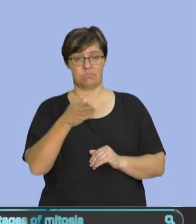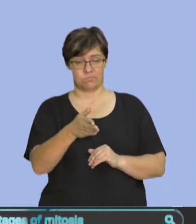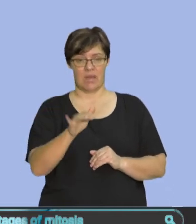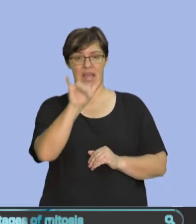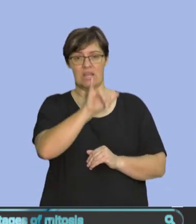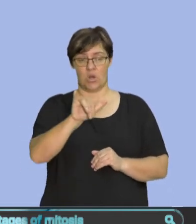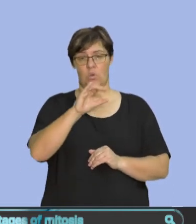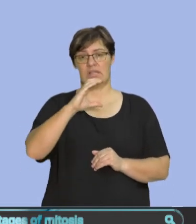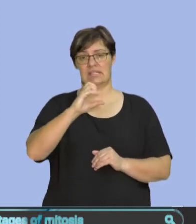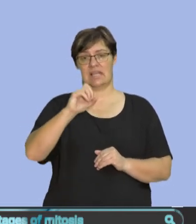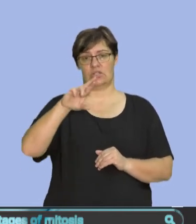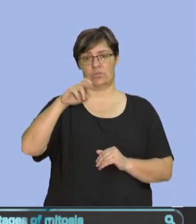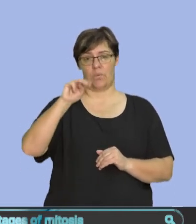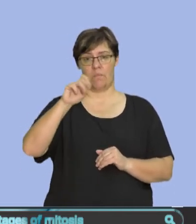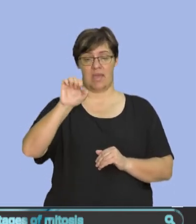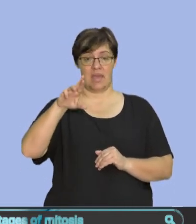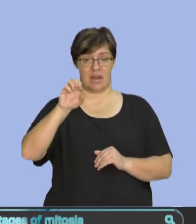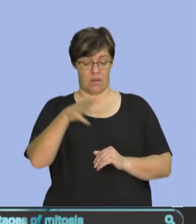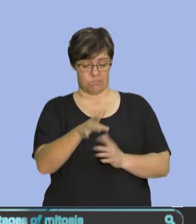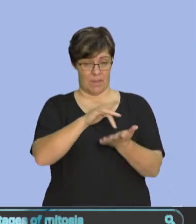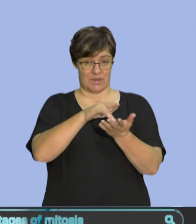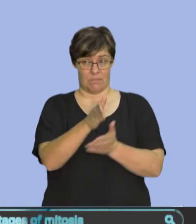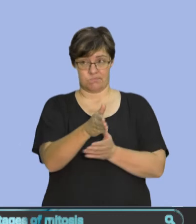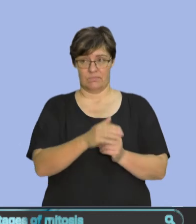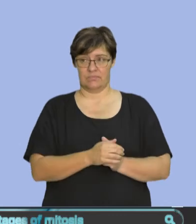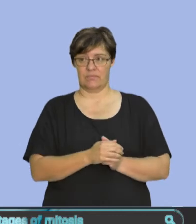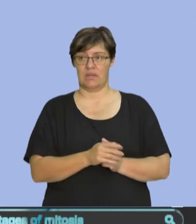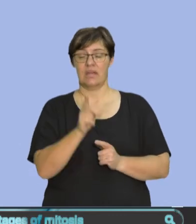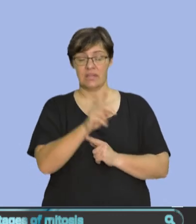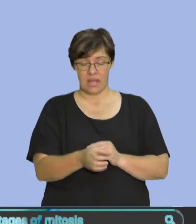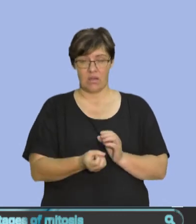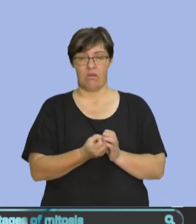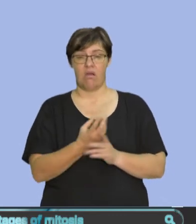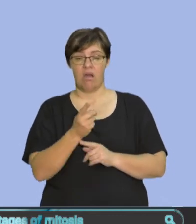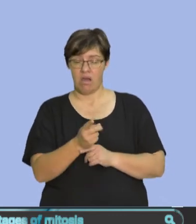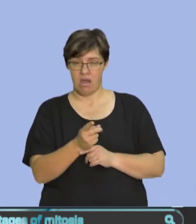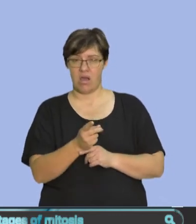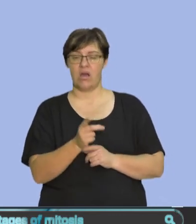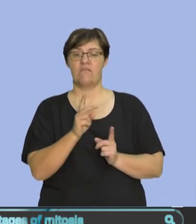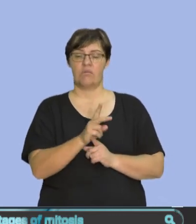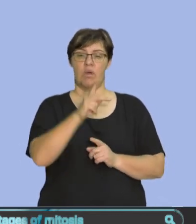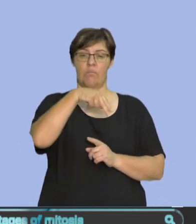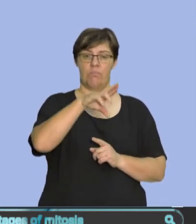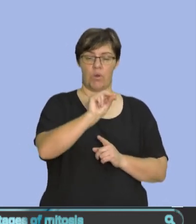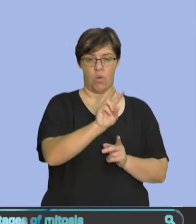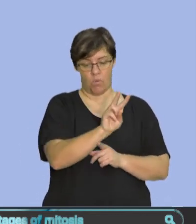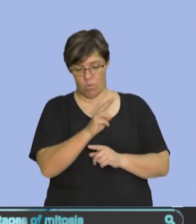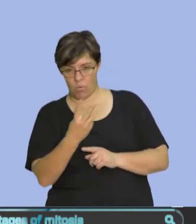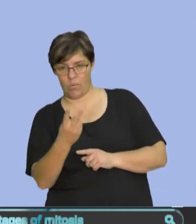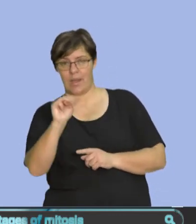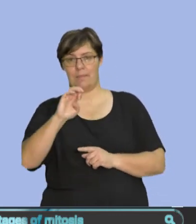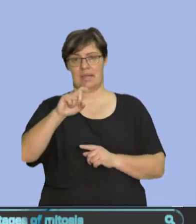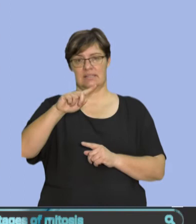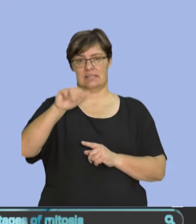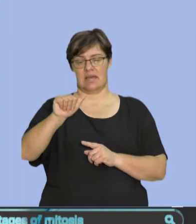centromeres in the middle. Prometaphase is essentially the transition from prophase into